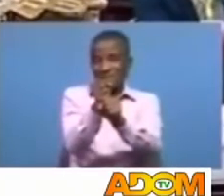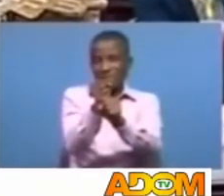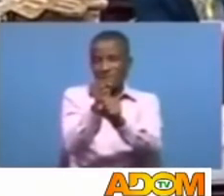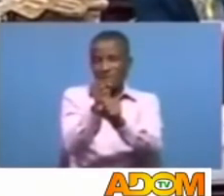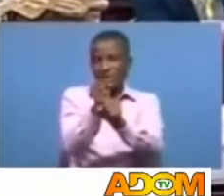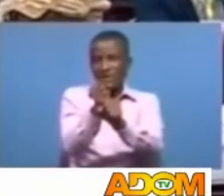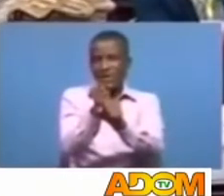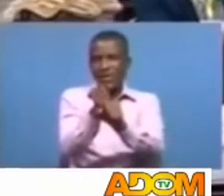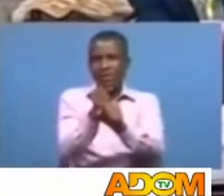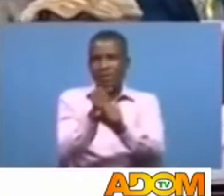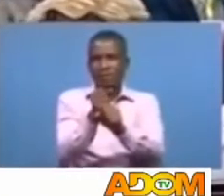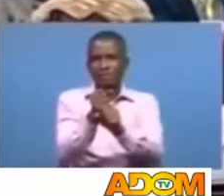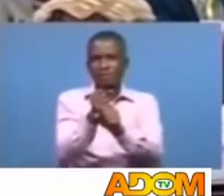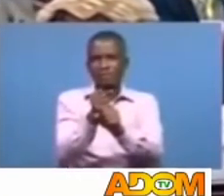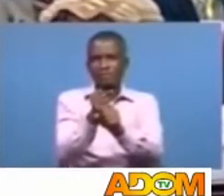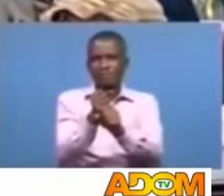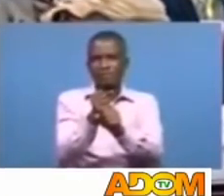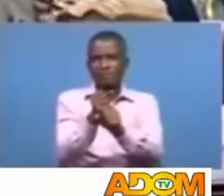in a civil action,